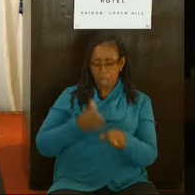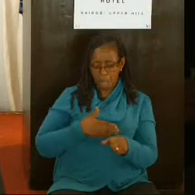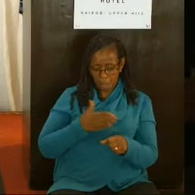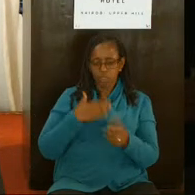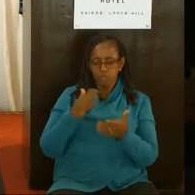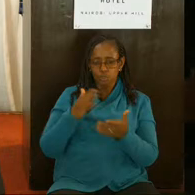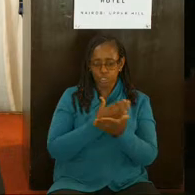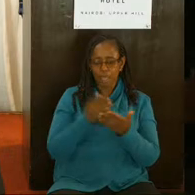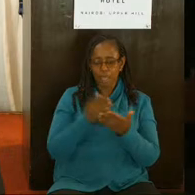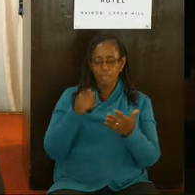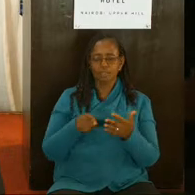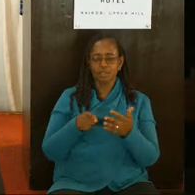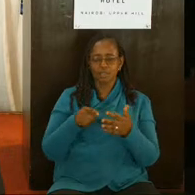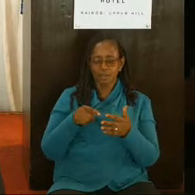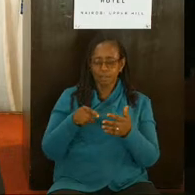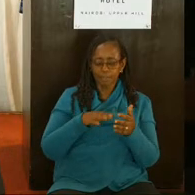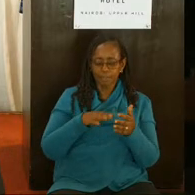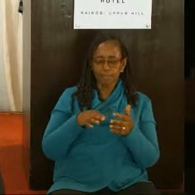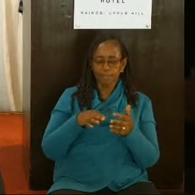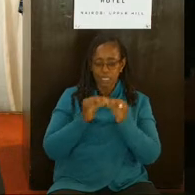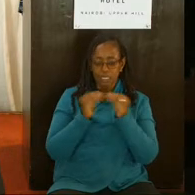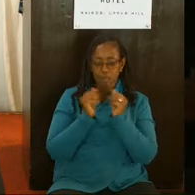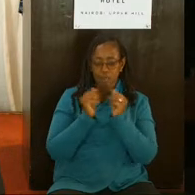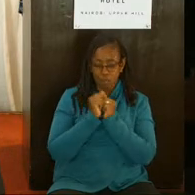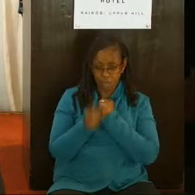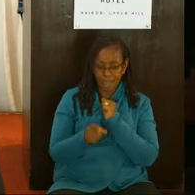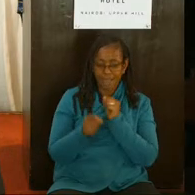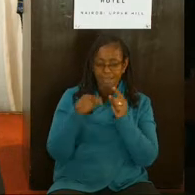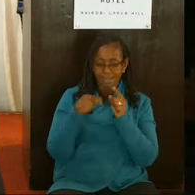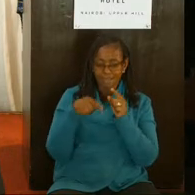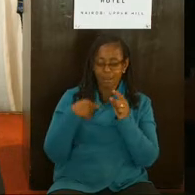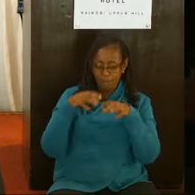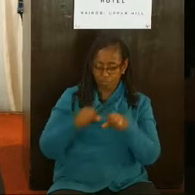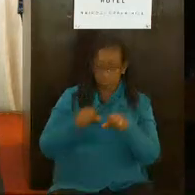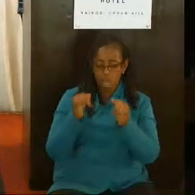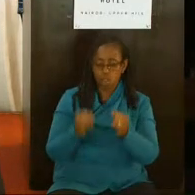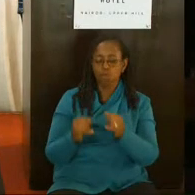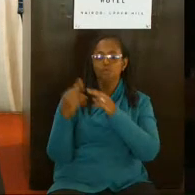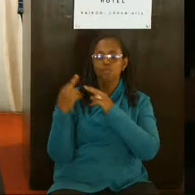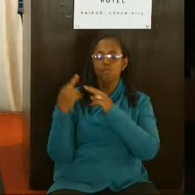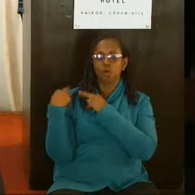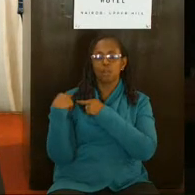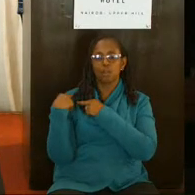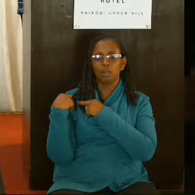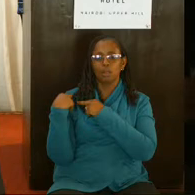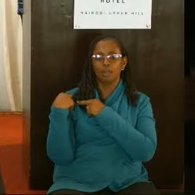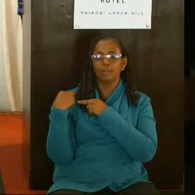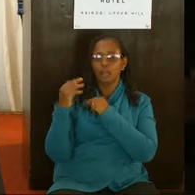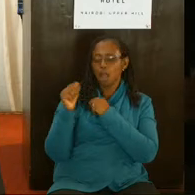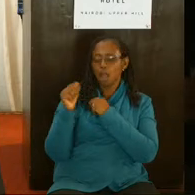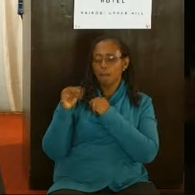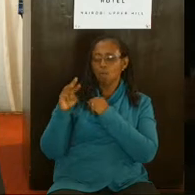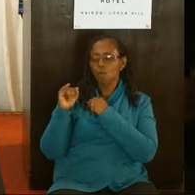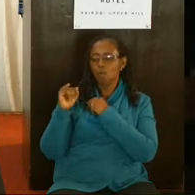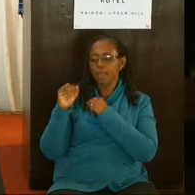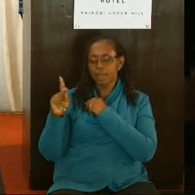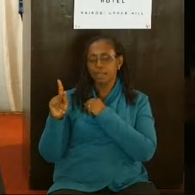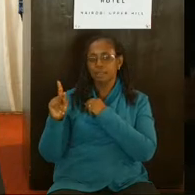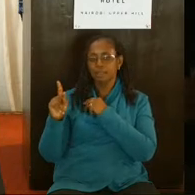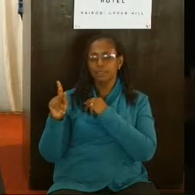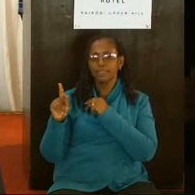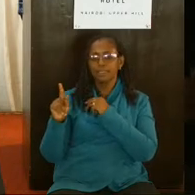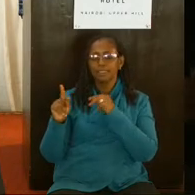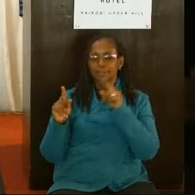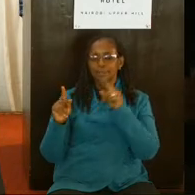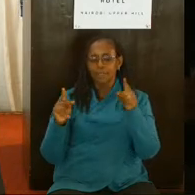especially as she takes on her new role at um at I'm weak but just a little bit about a week of which I'm also a member I know